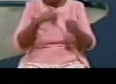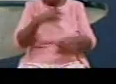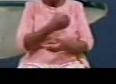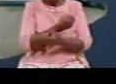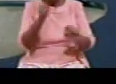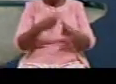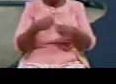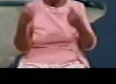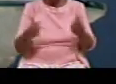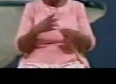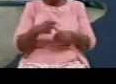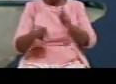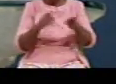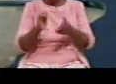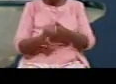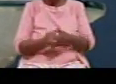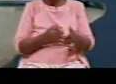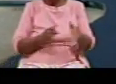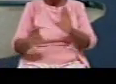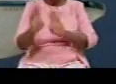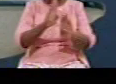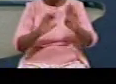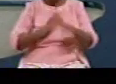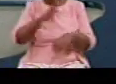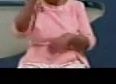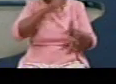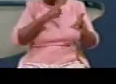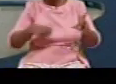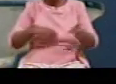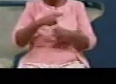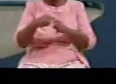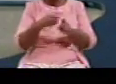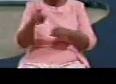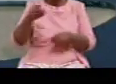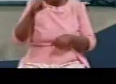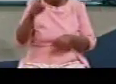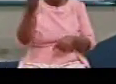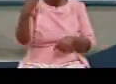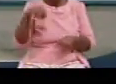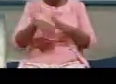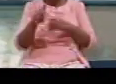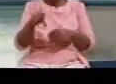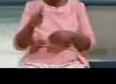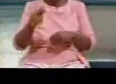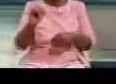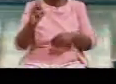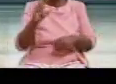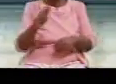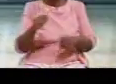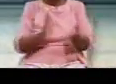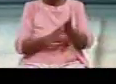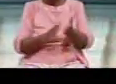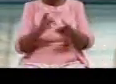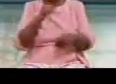and they thought I would not even finish primary school, they were not born again. And the leaders and the